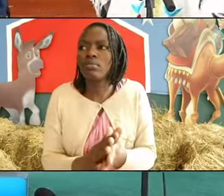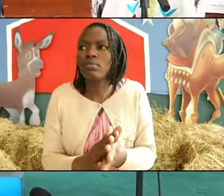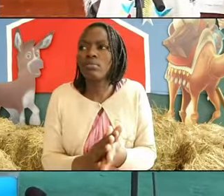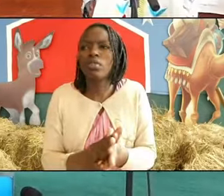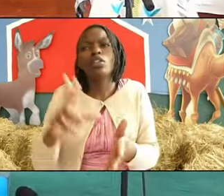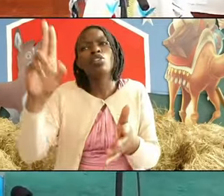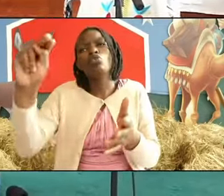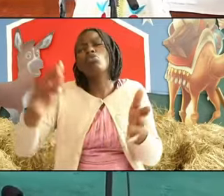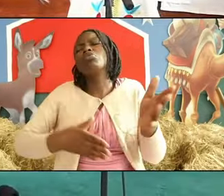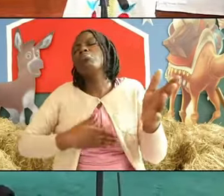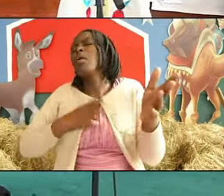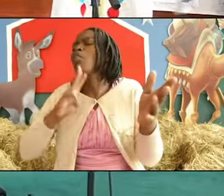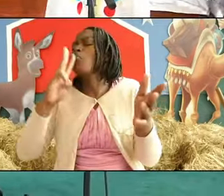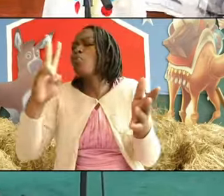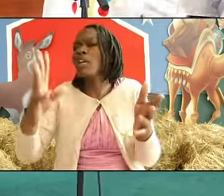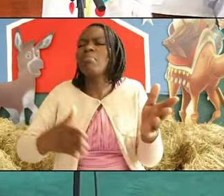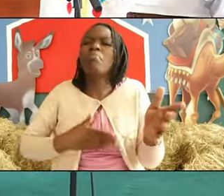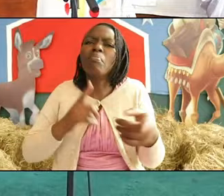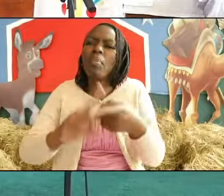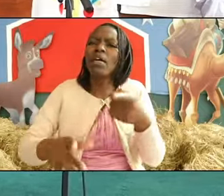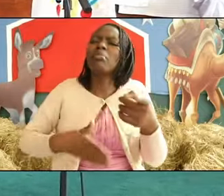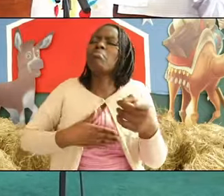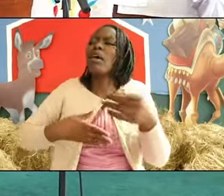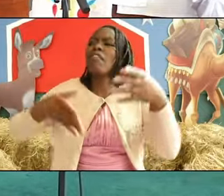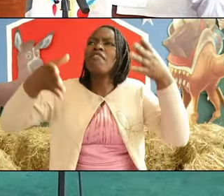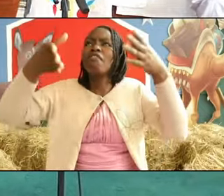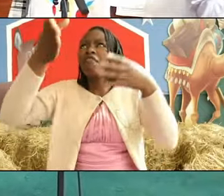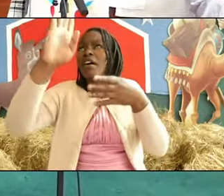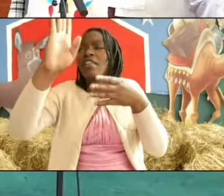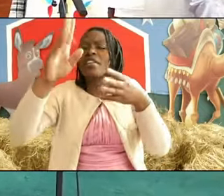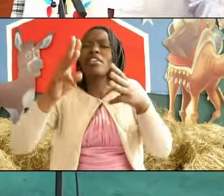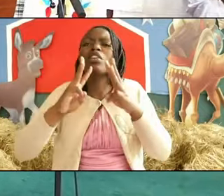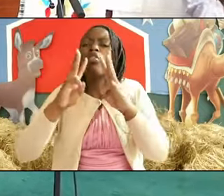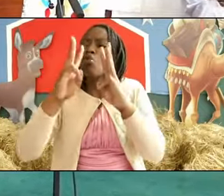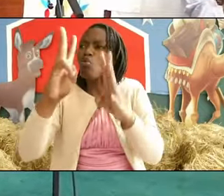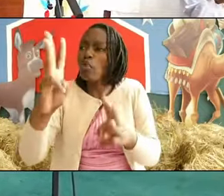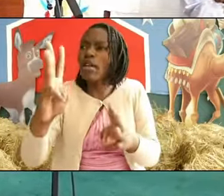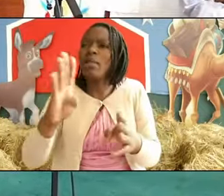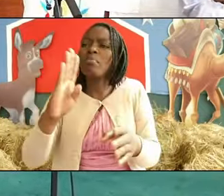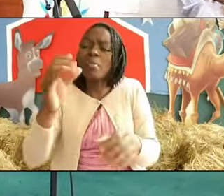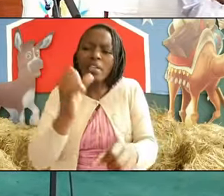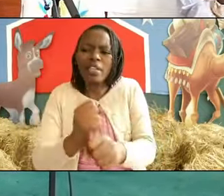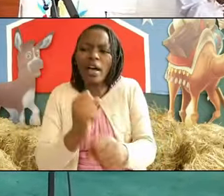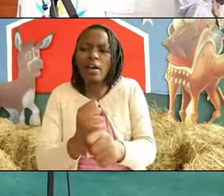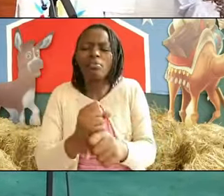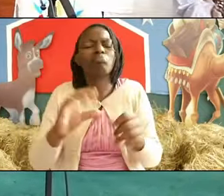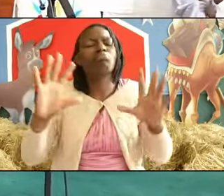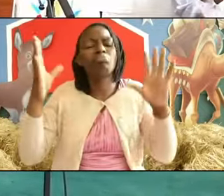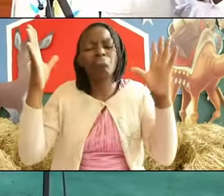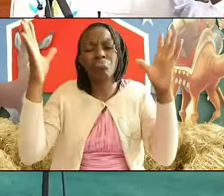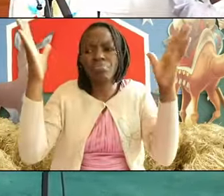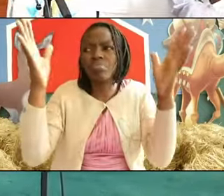Not my will, but my Father's will be done.